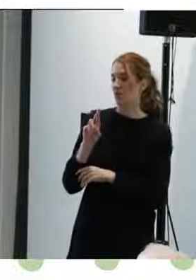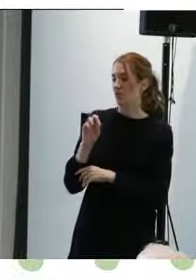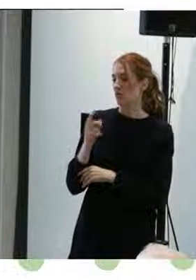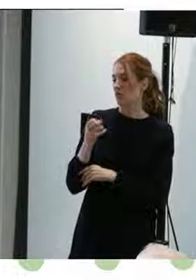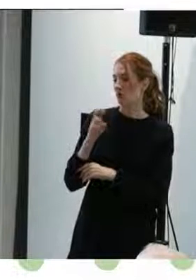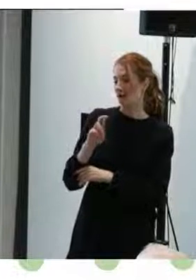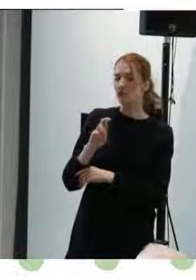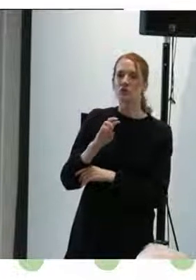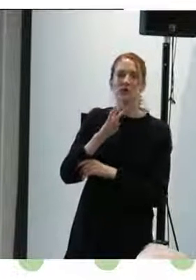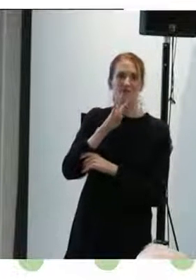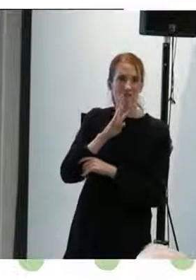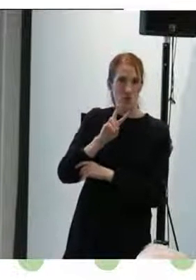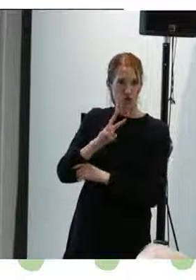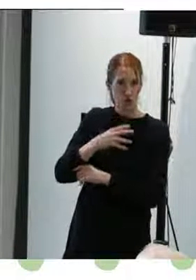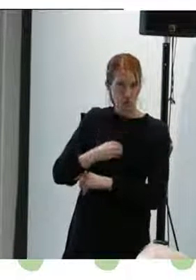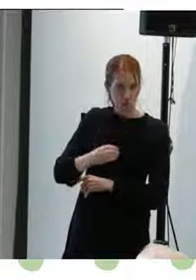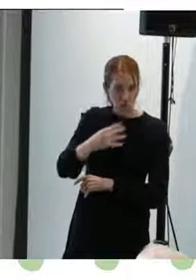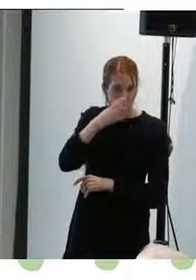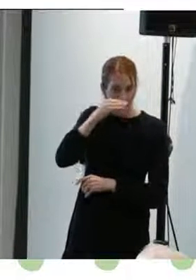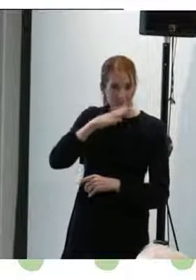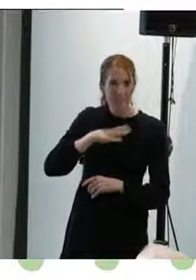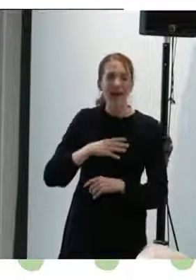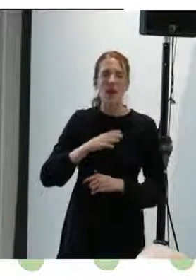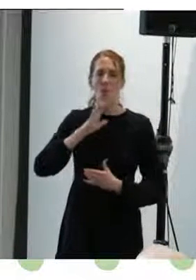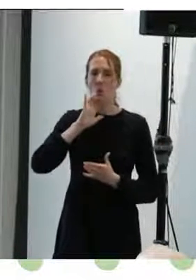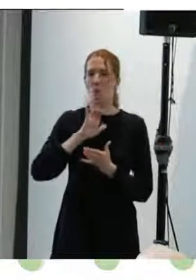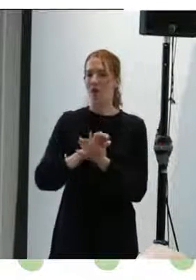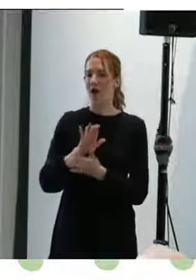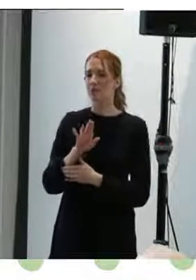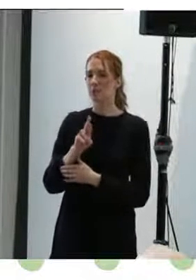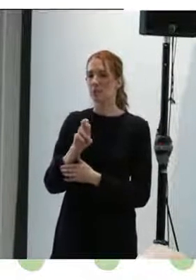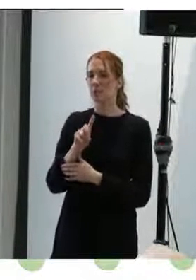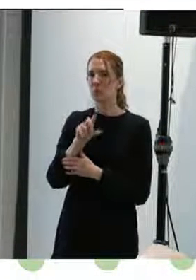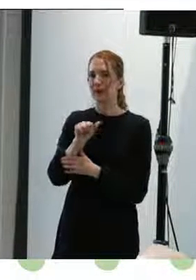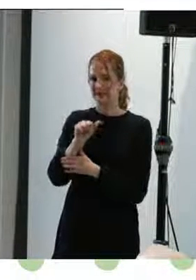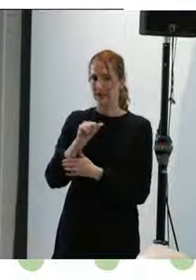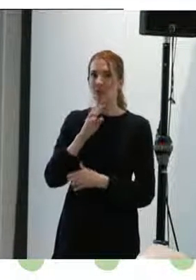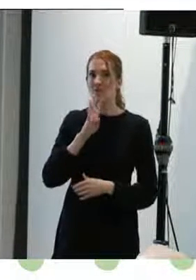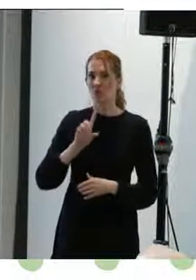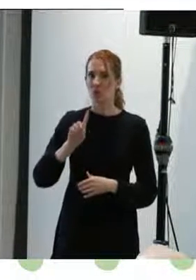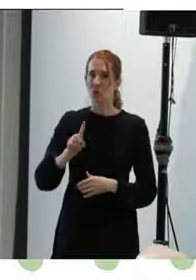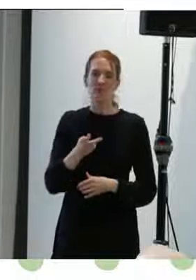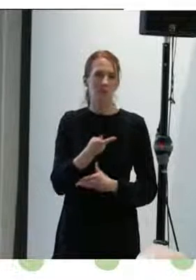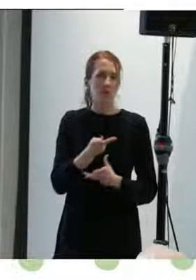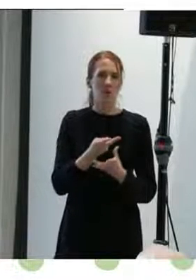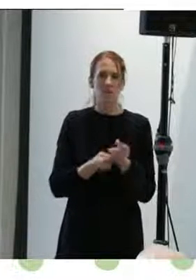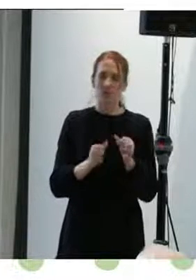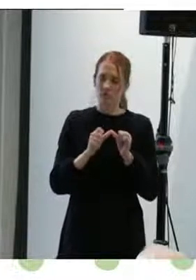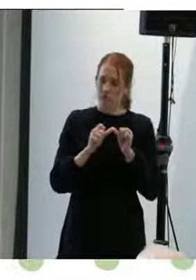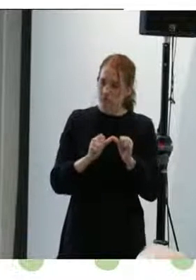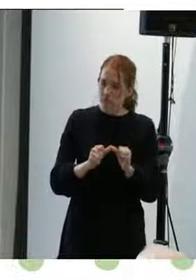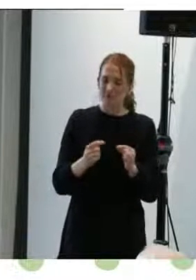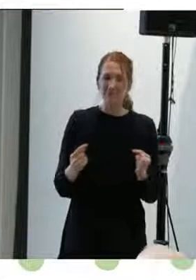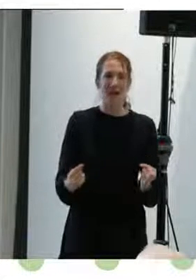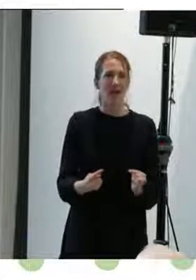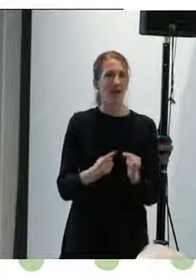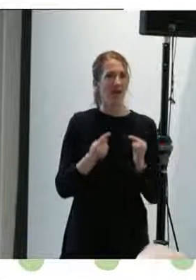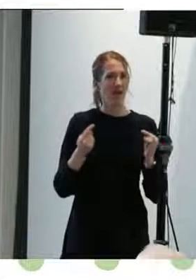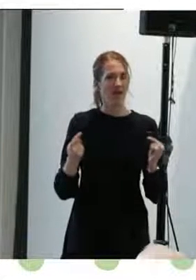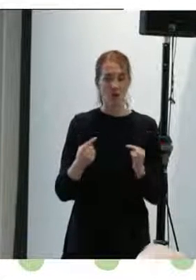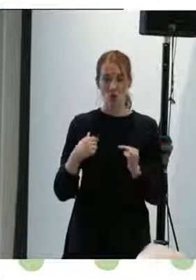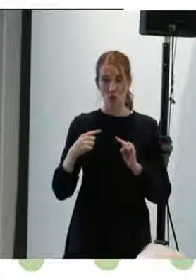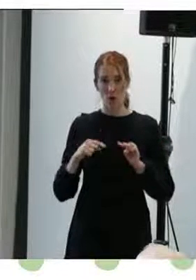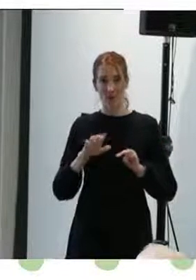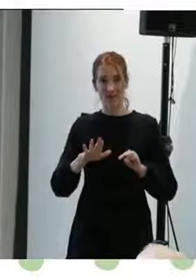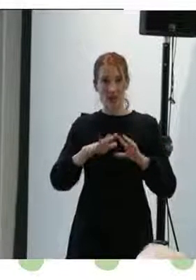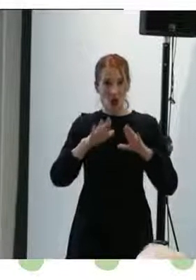and his wife, Brenda, 41. And they live in constant pain. So I interview them in their home, and they tell me that